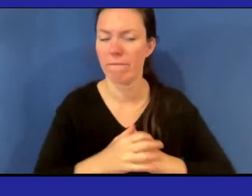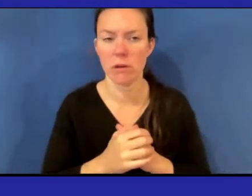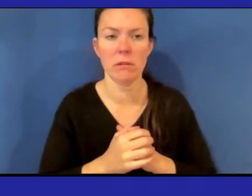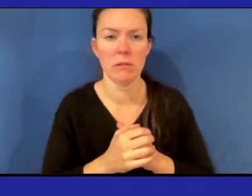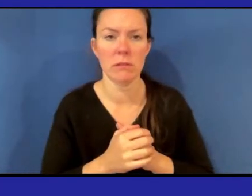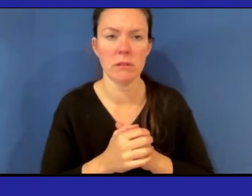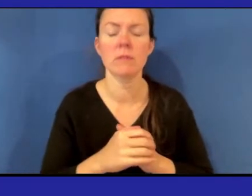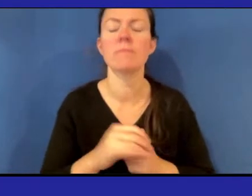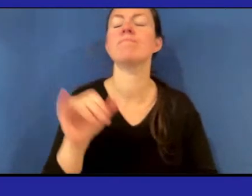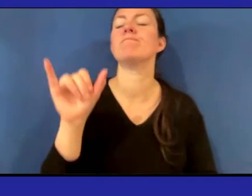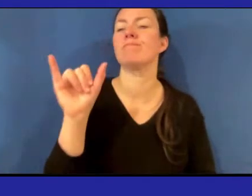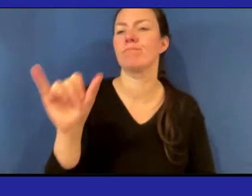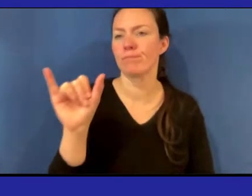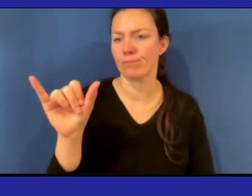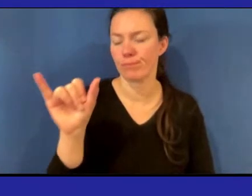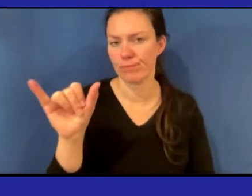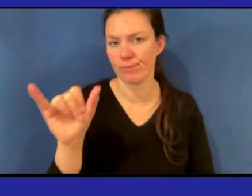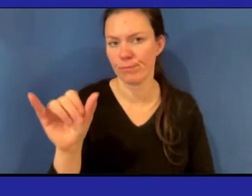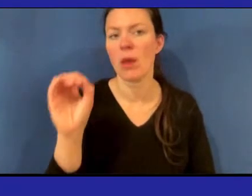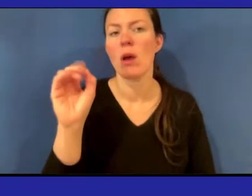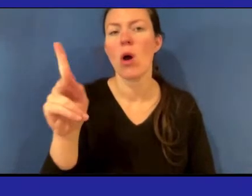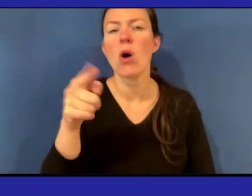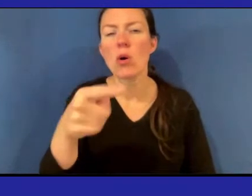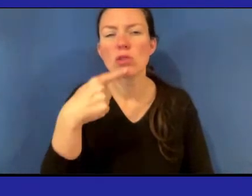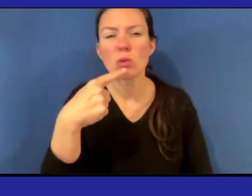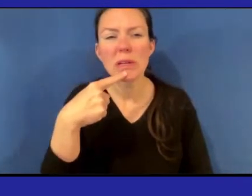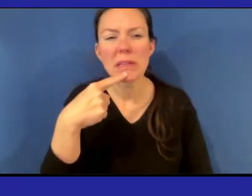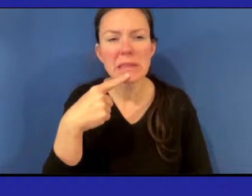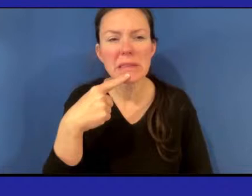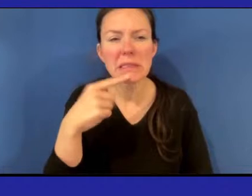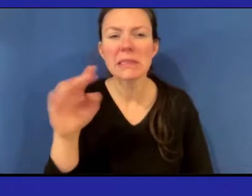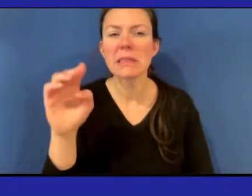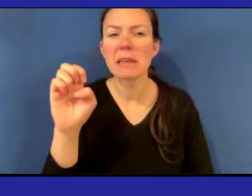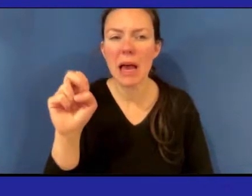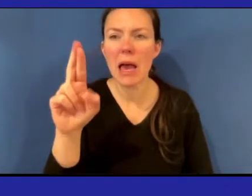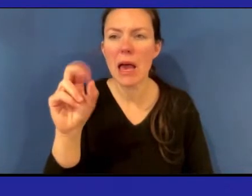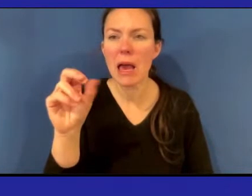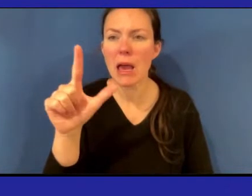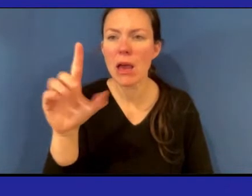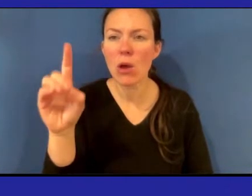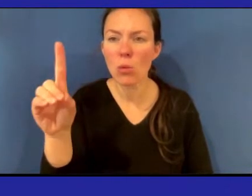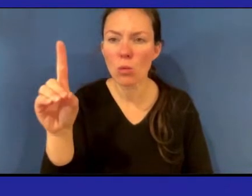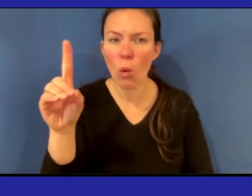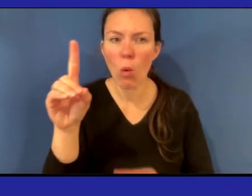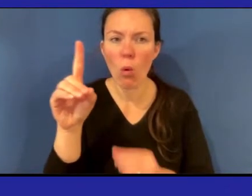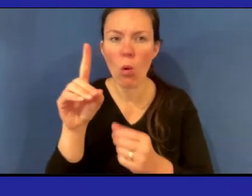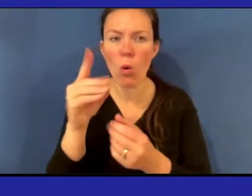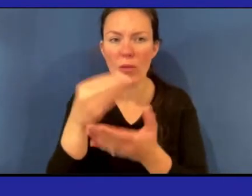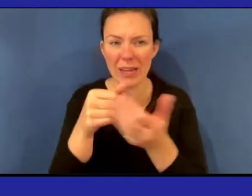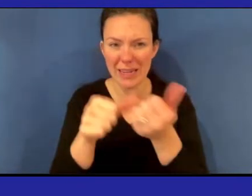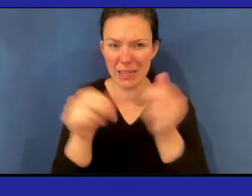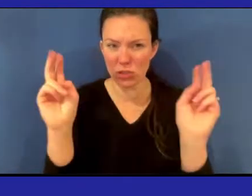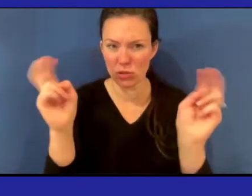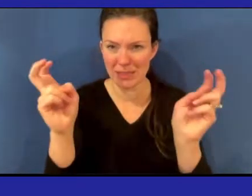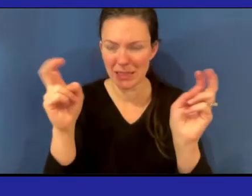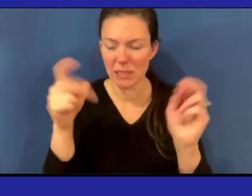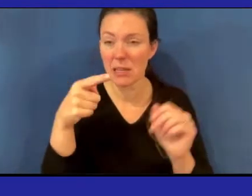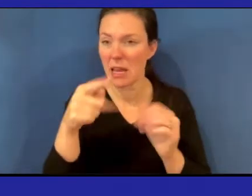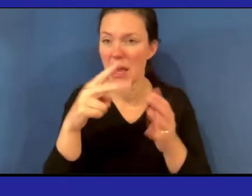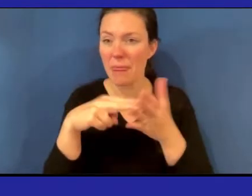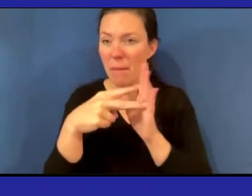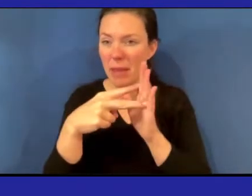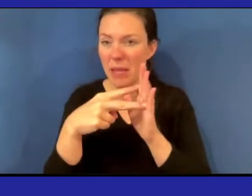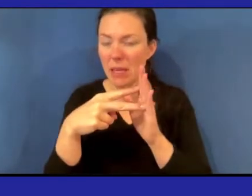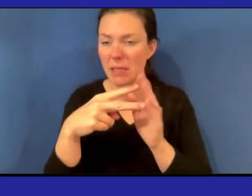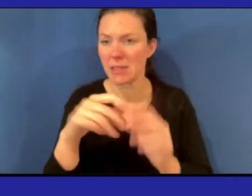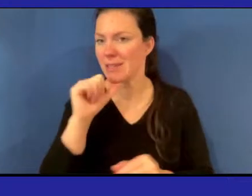just, so it's not, when it says enrolled in financial assistance, is there something other than, I think there's probably something other than insurance that